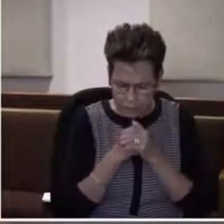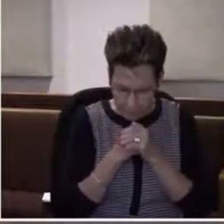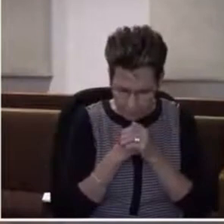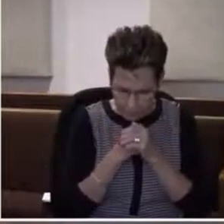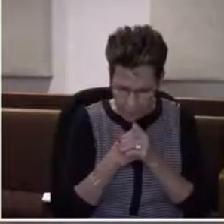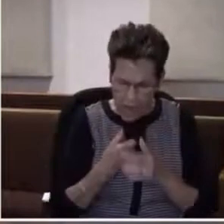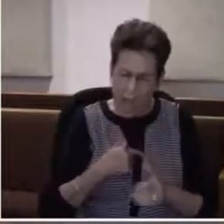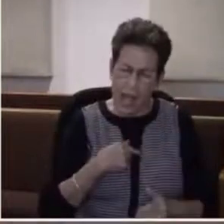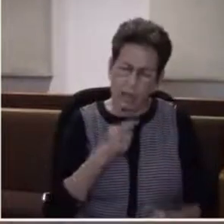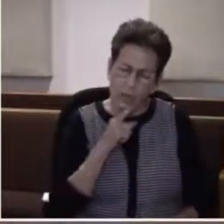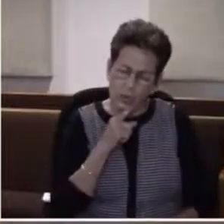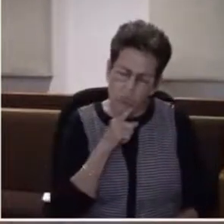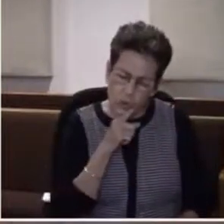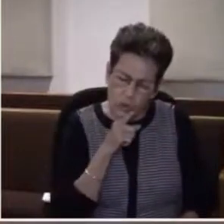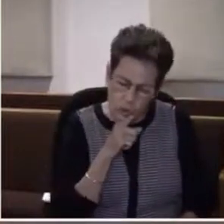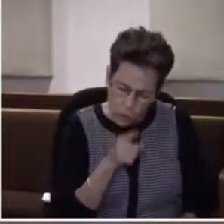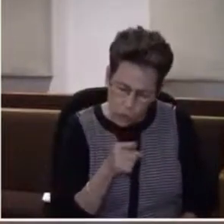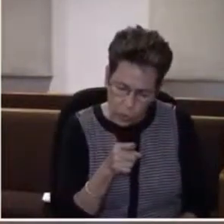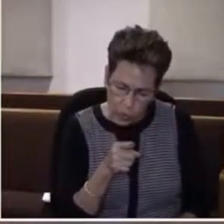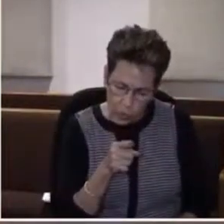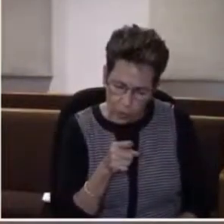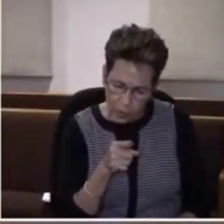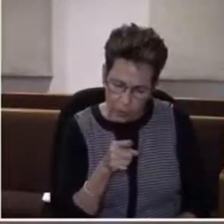I'm sure